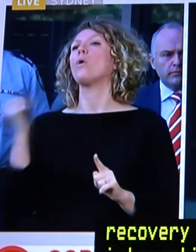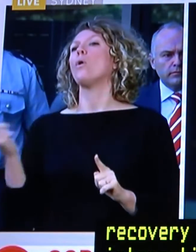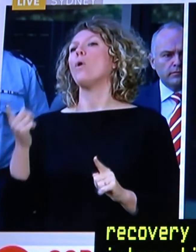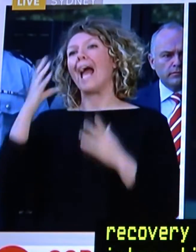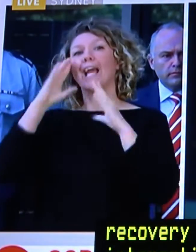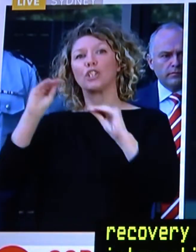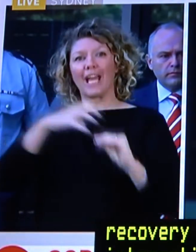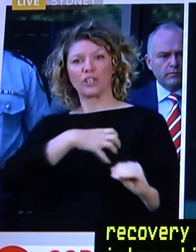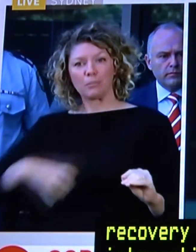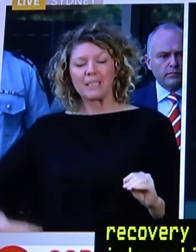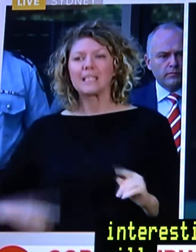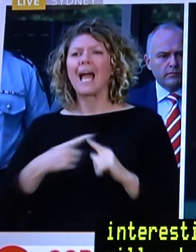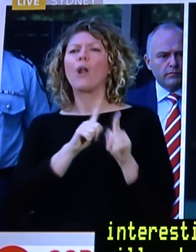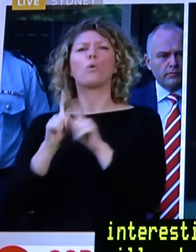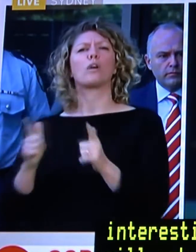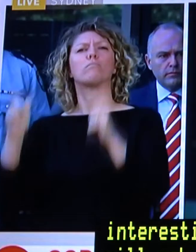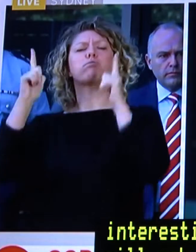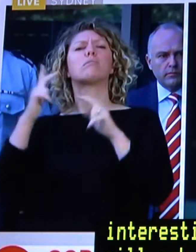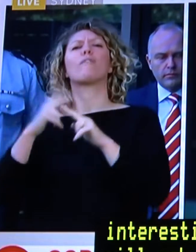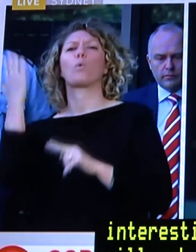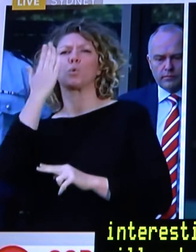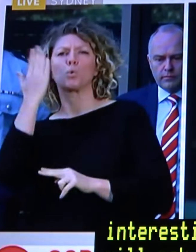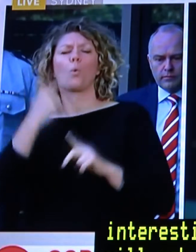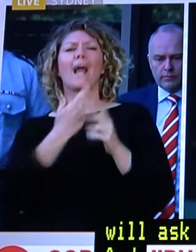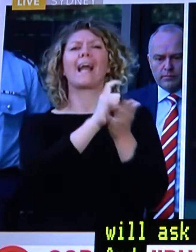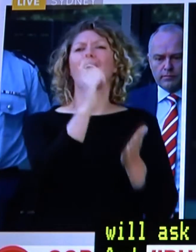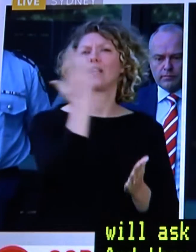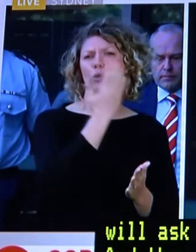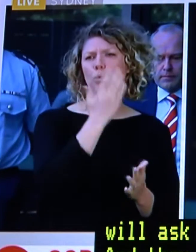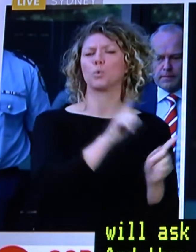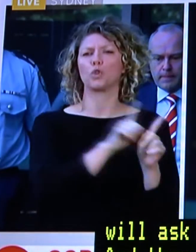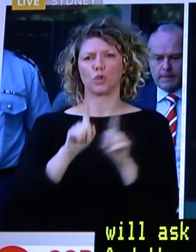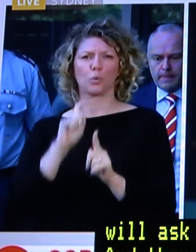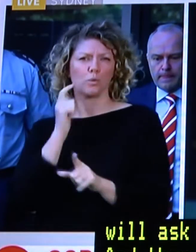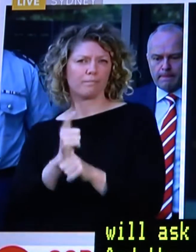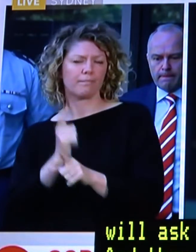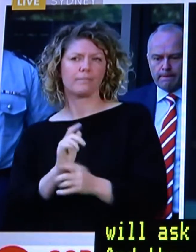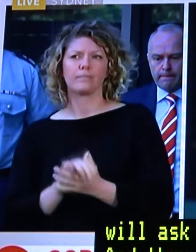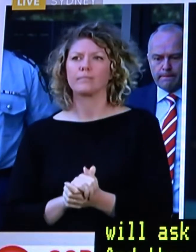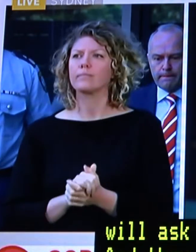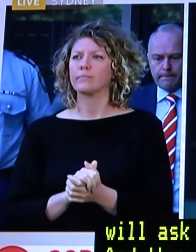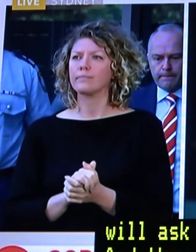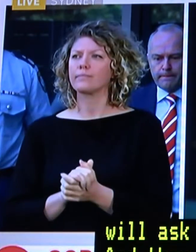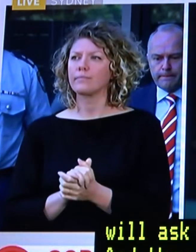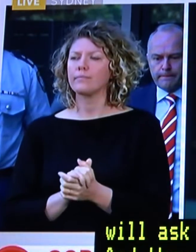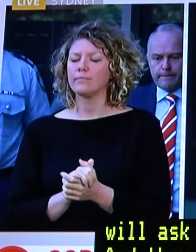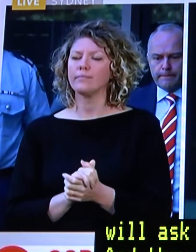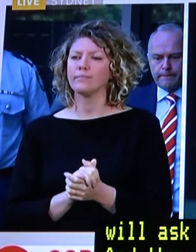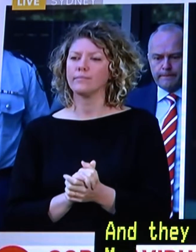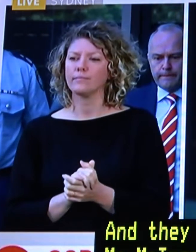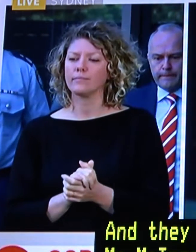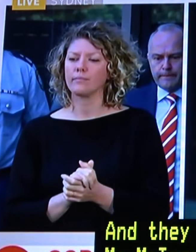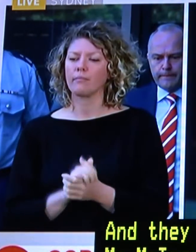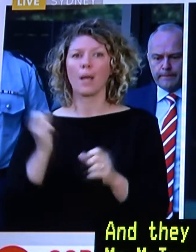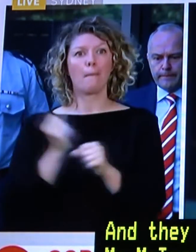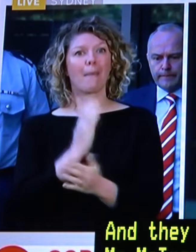I'll ask Mr Newcomb and Mr McInerney from the Independent and Catholic School Systems to also have a say. It's very important for us to make sure